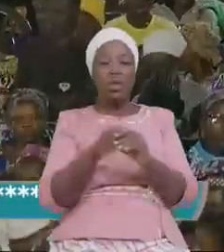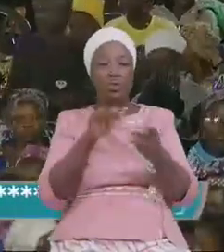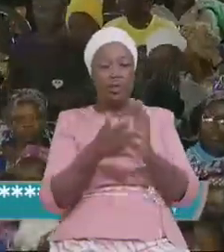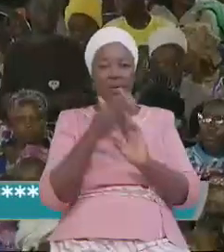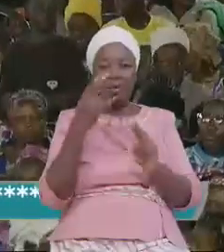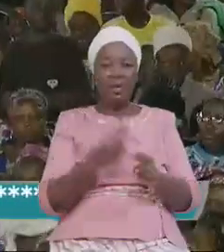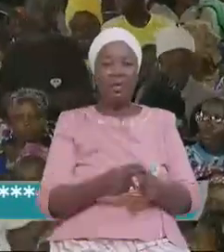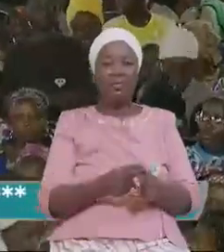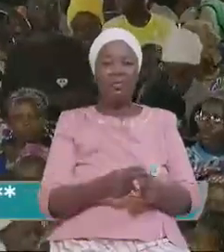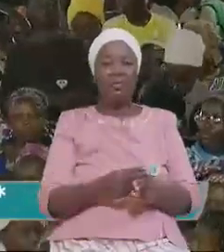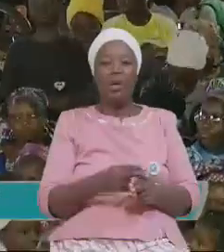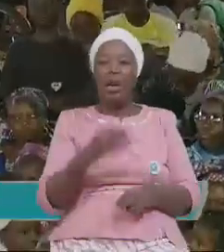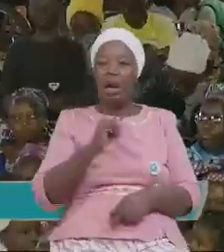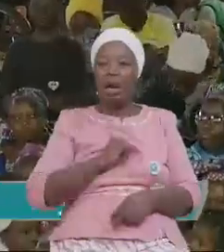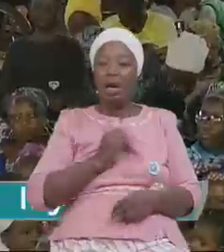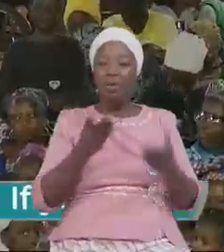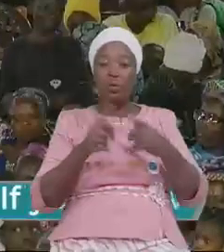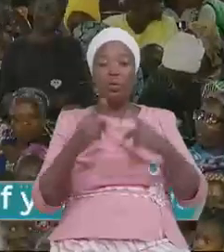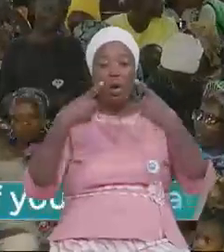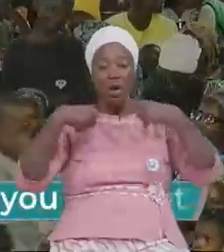I want to announce to every one of us,